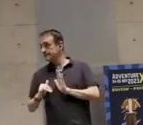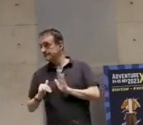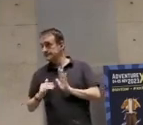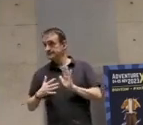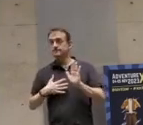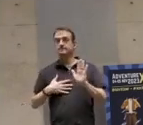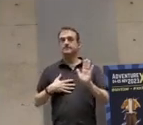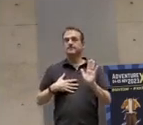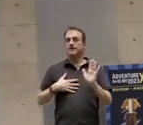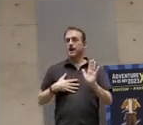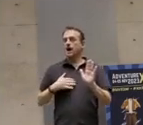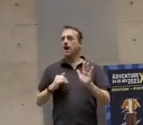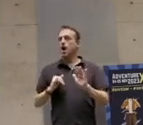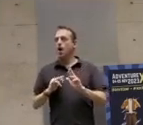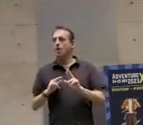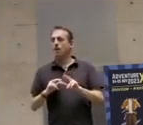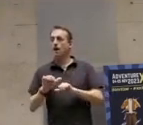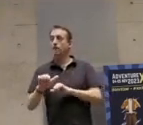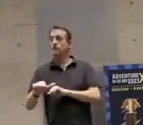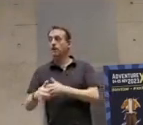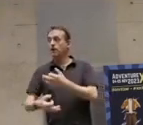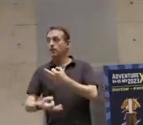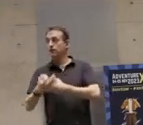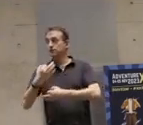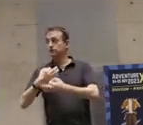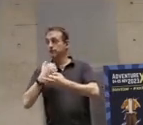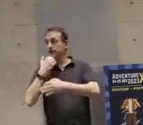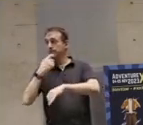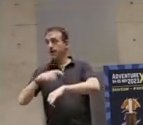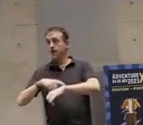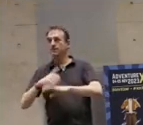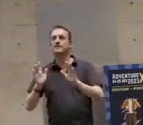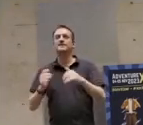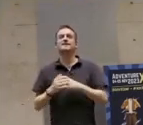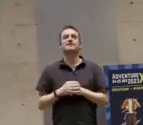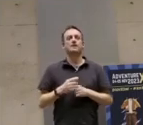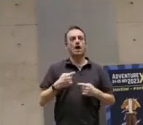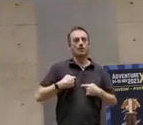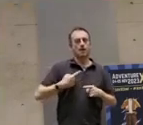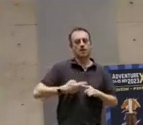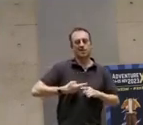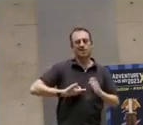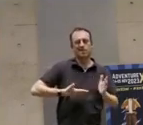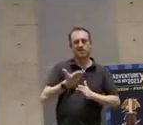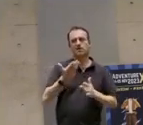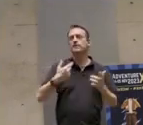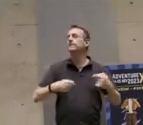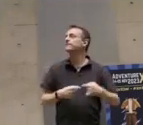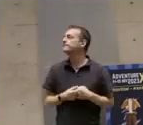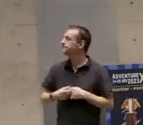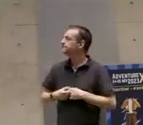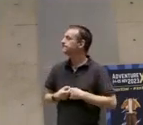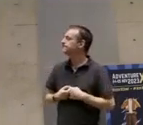to be a bit of time for questions, so I'll accelerate now. And